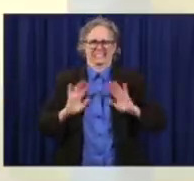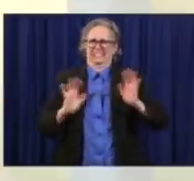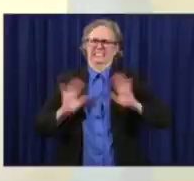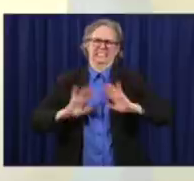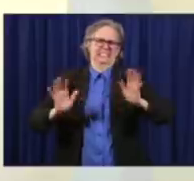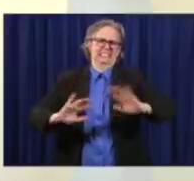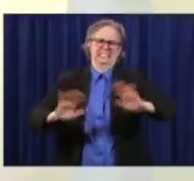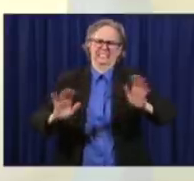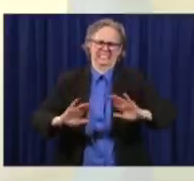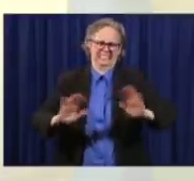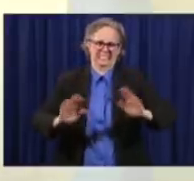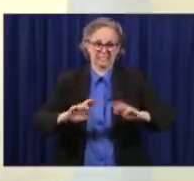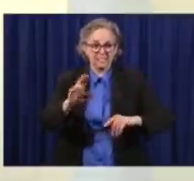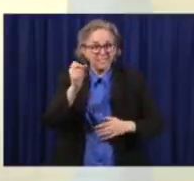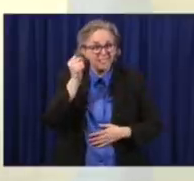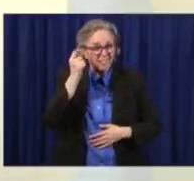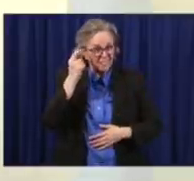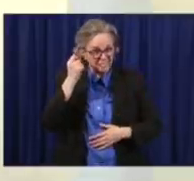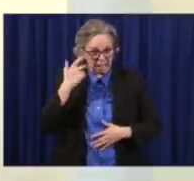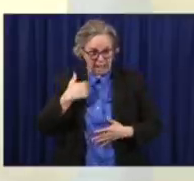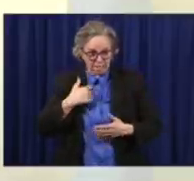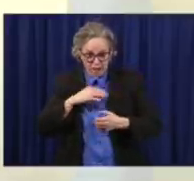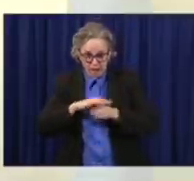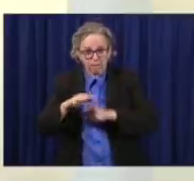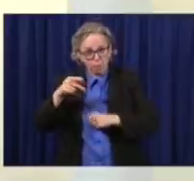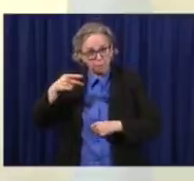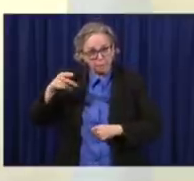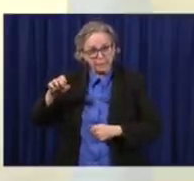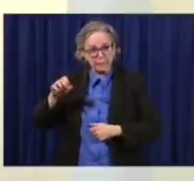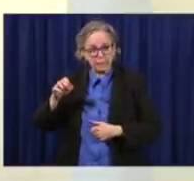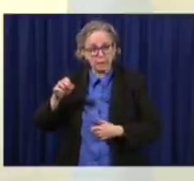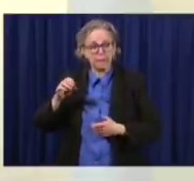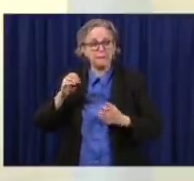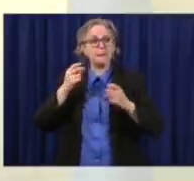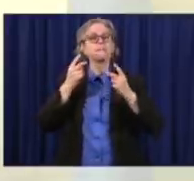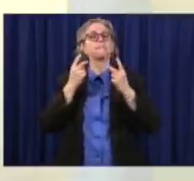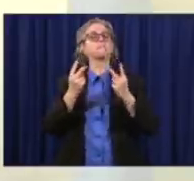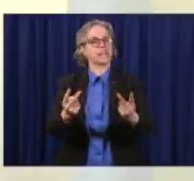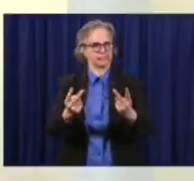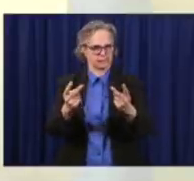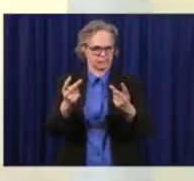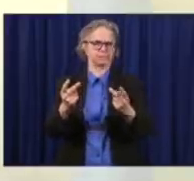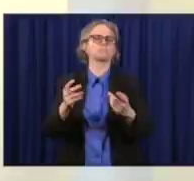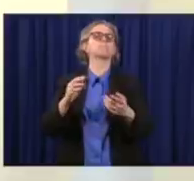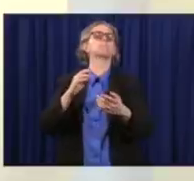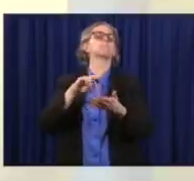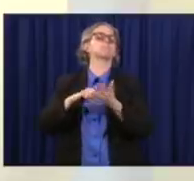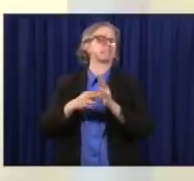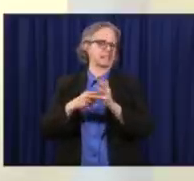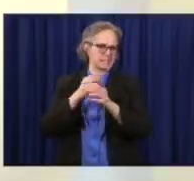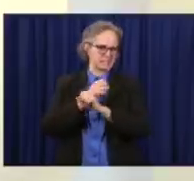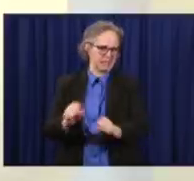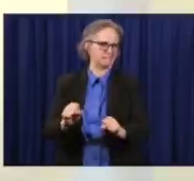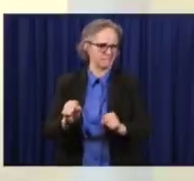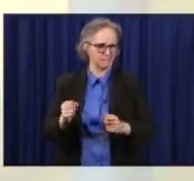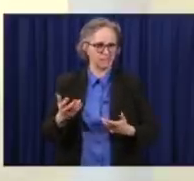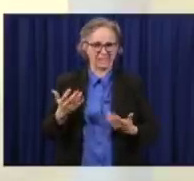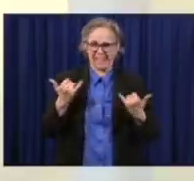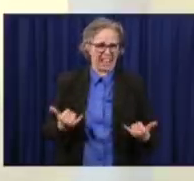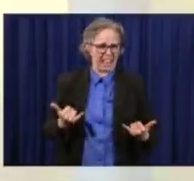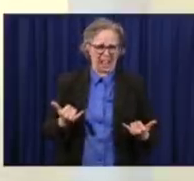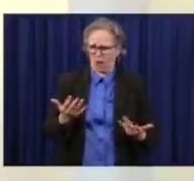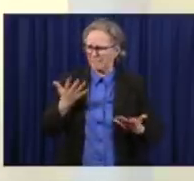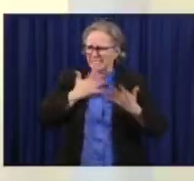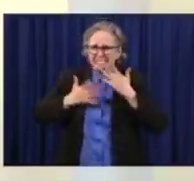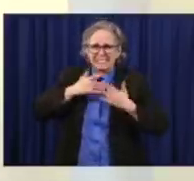enough PPE to make those visits safe. And we still have a shortage of PPE in our nursing homes.